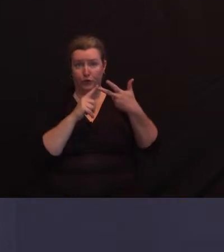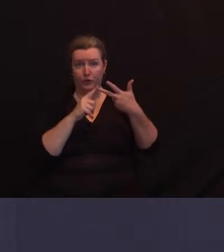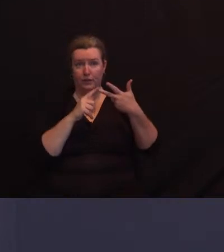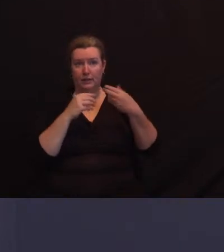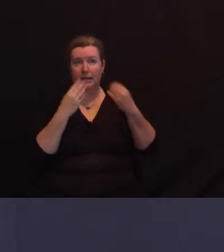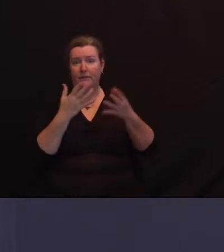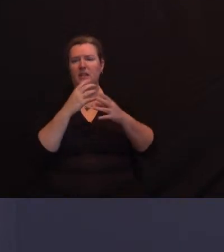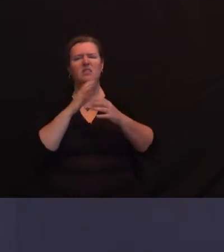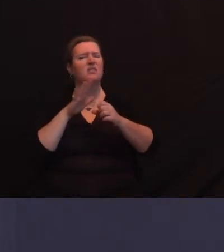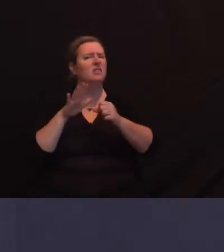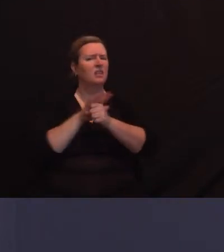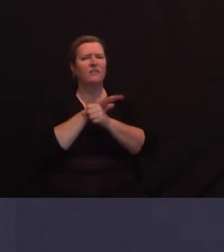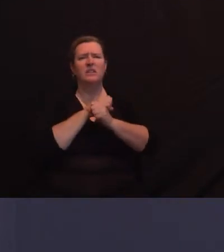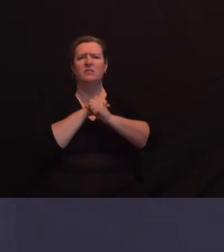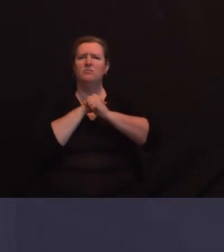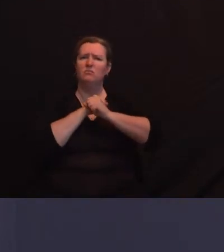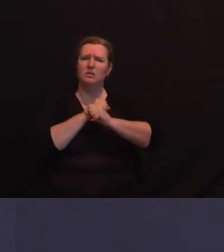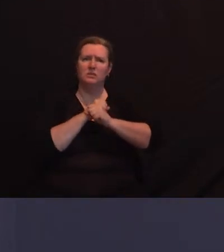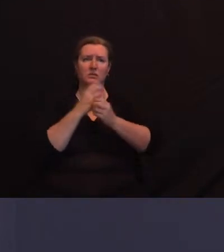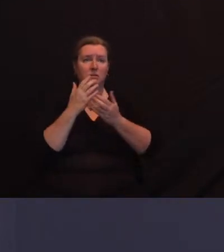level of immunity as other people.